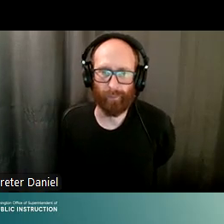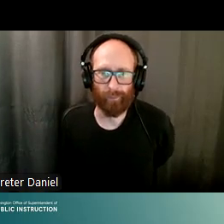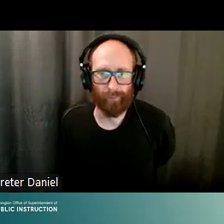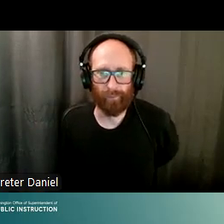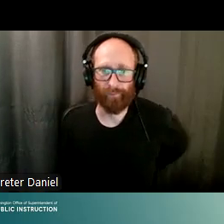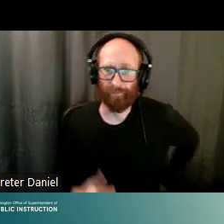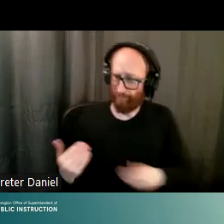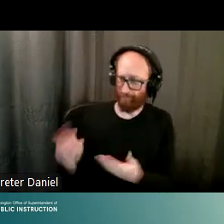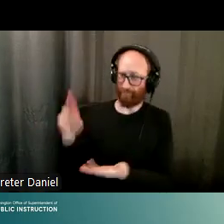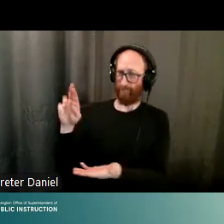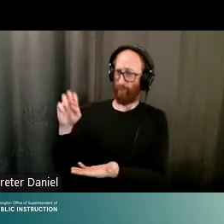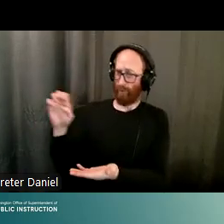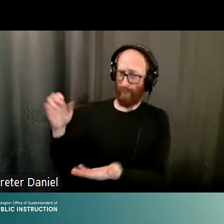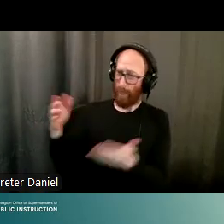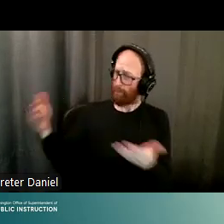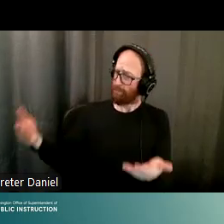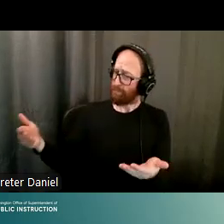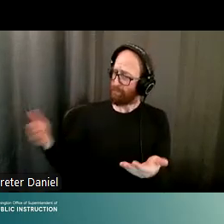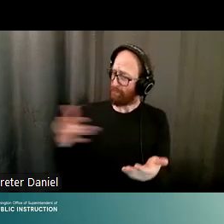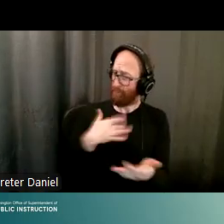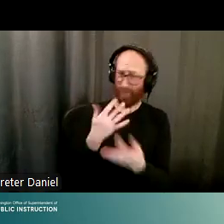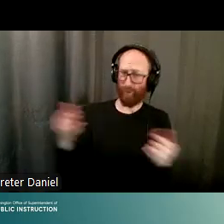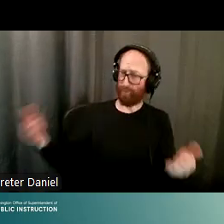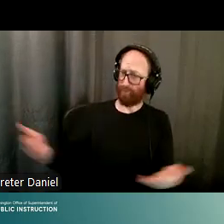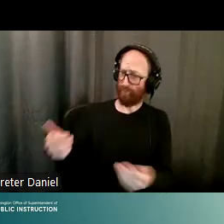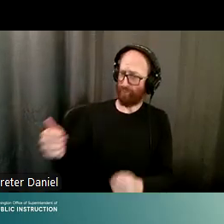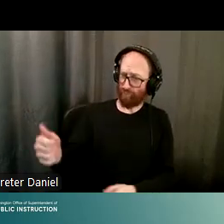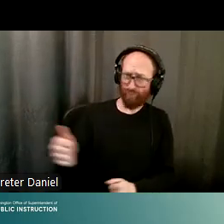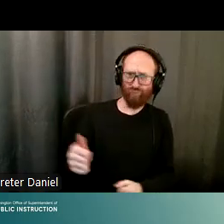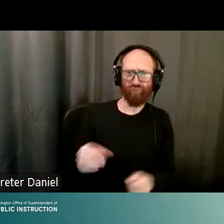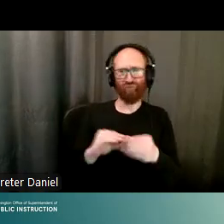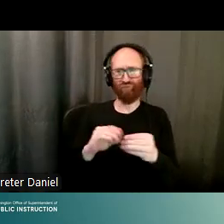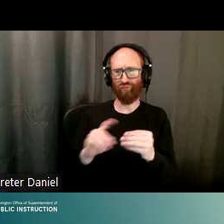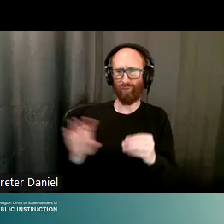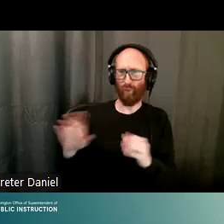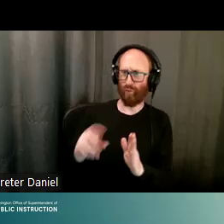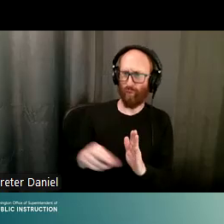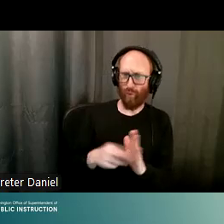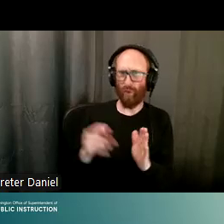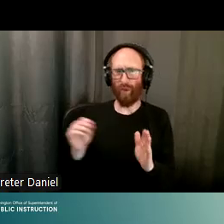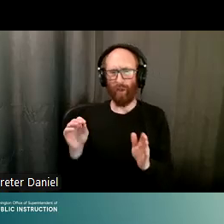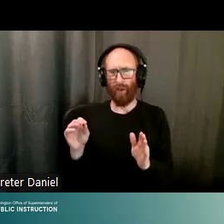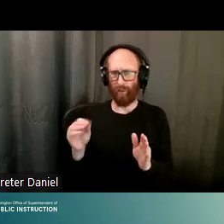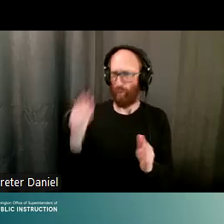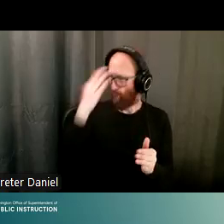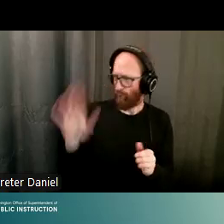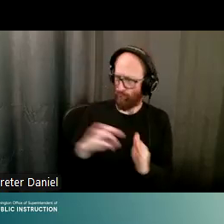Renee, and feel free to introduce yourself and just talk to us a little bit about your role and the importance of your